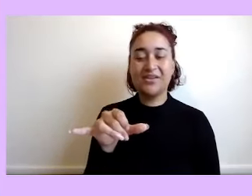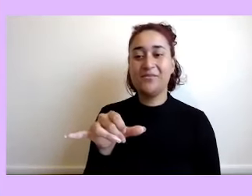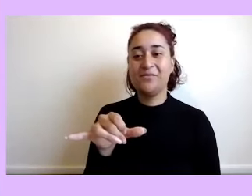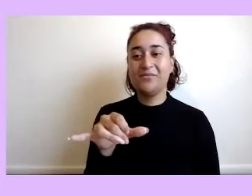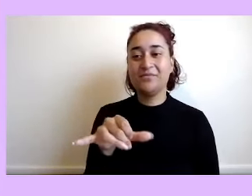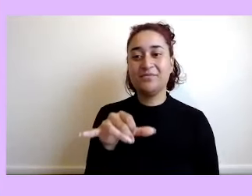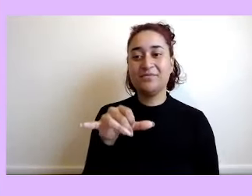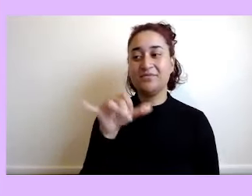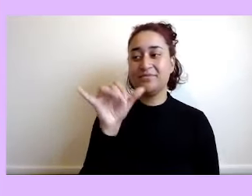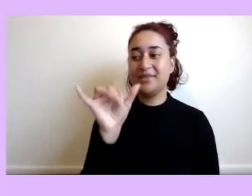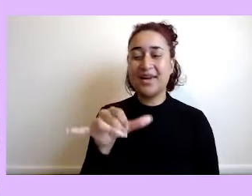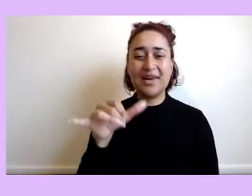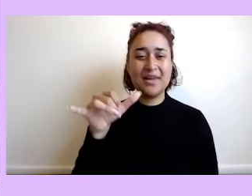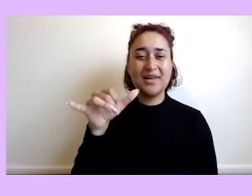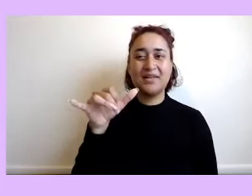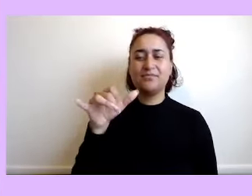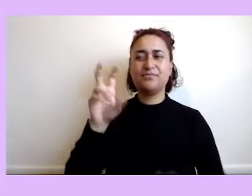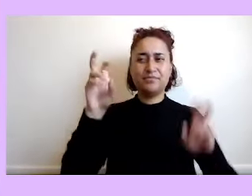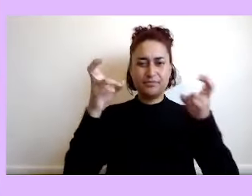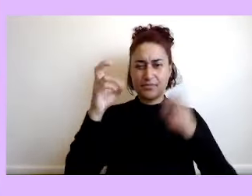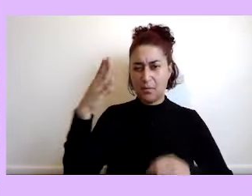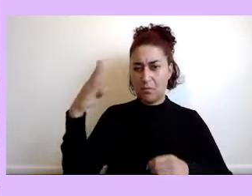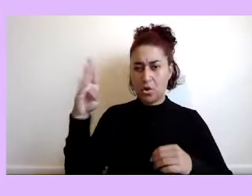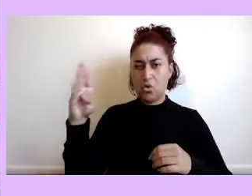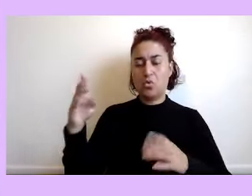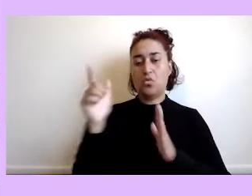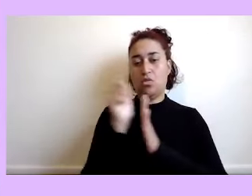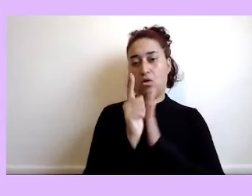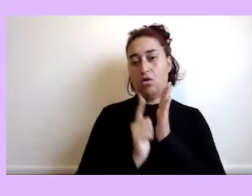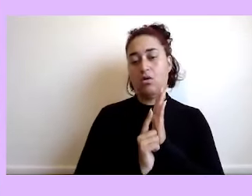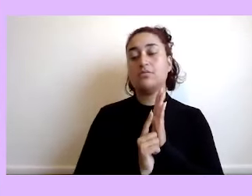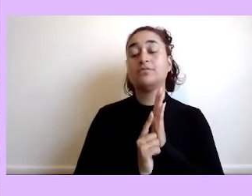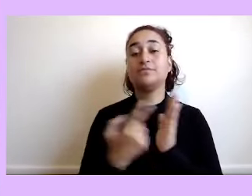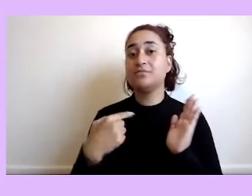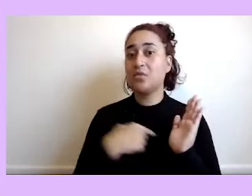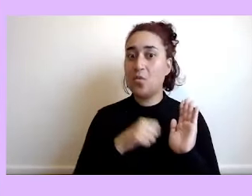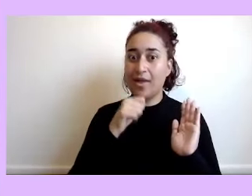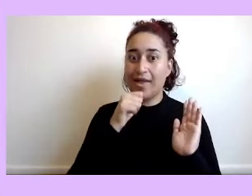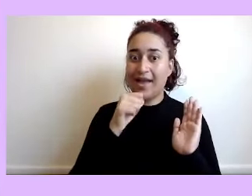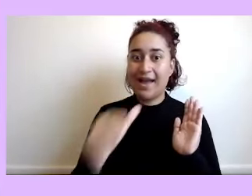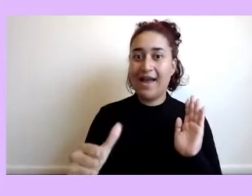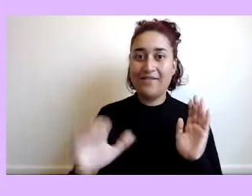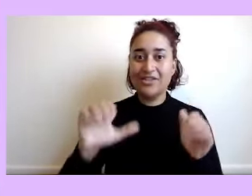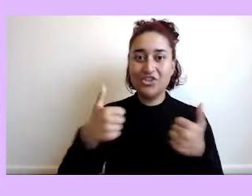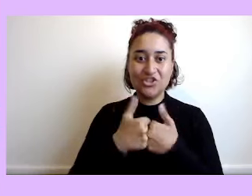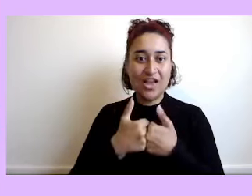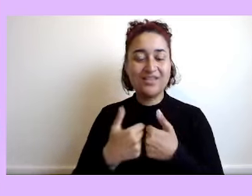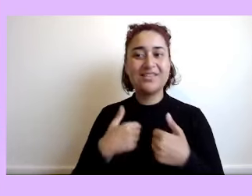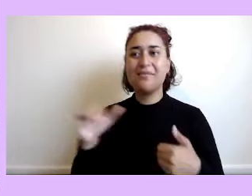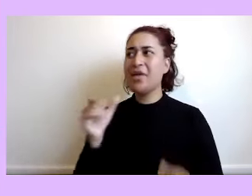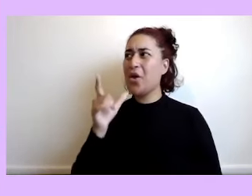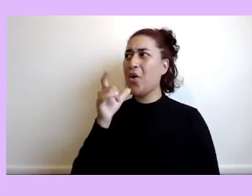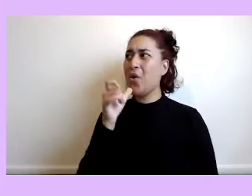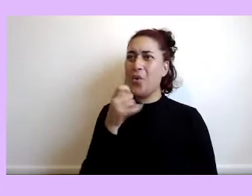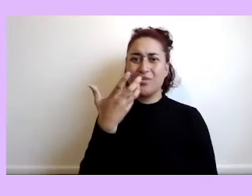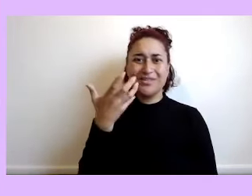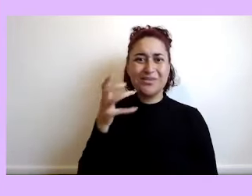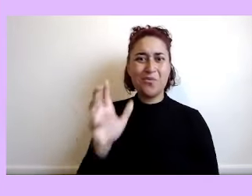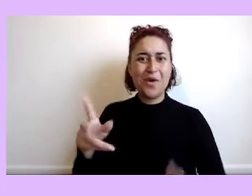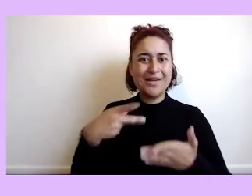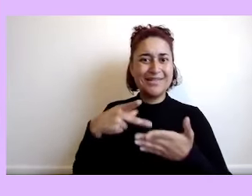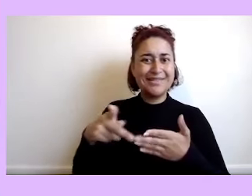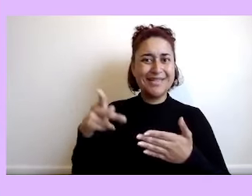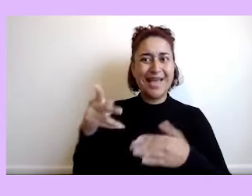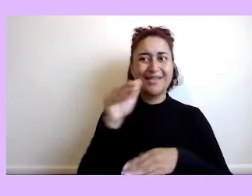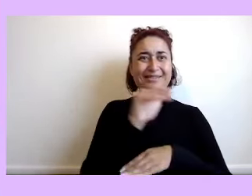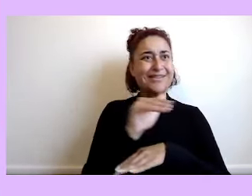that blue law, we haven't been able to challenge. I'm like, who doesn't want to dance every now and